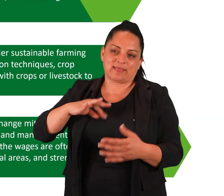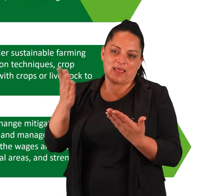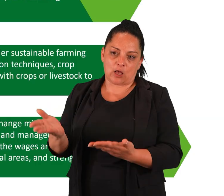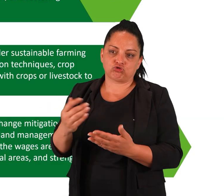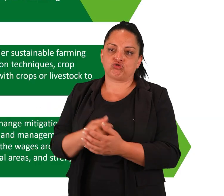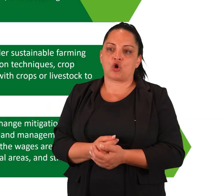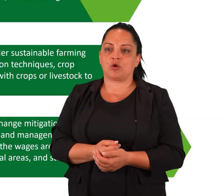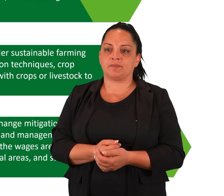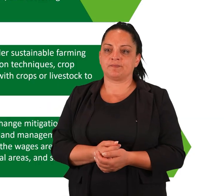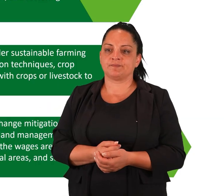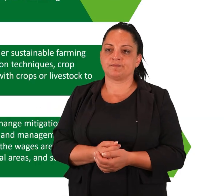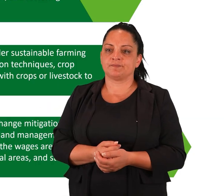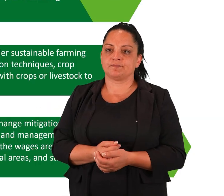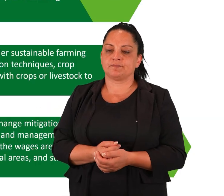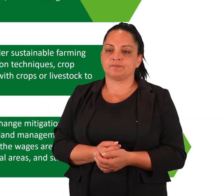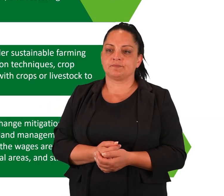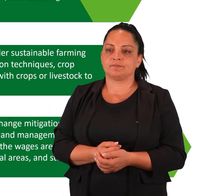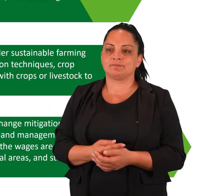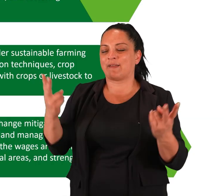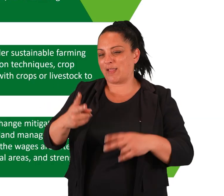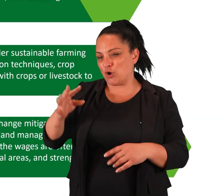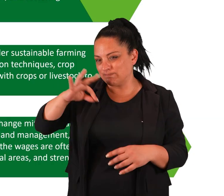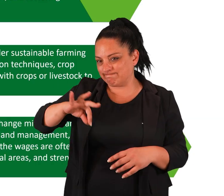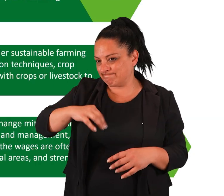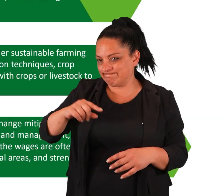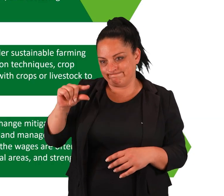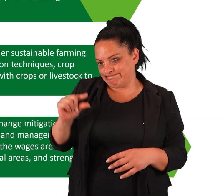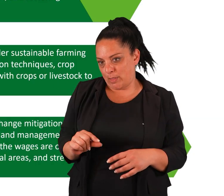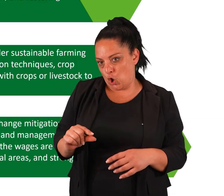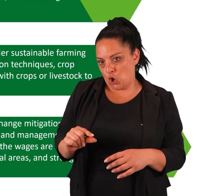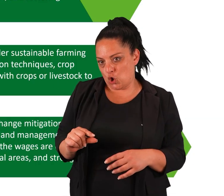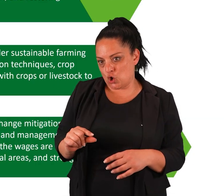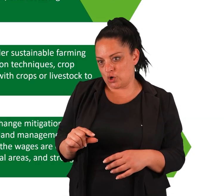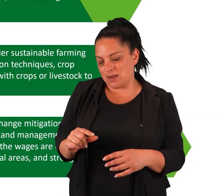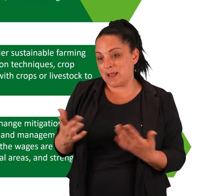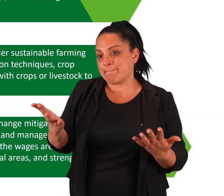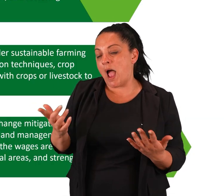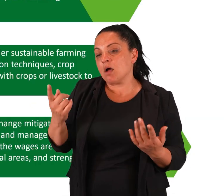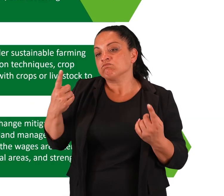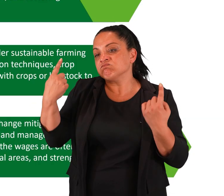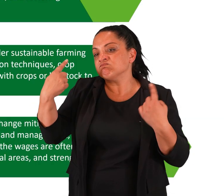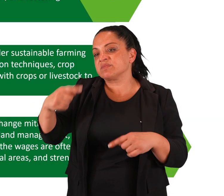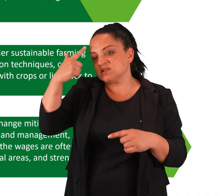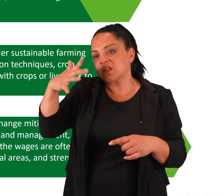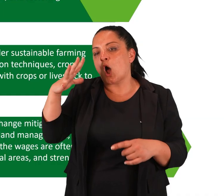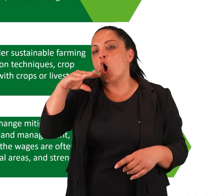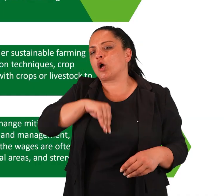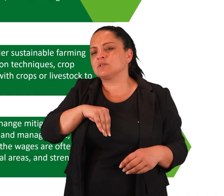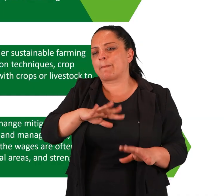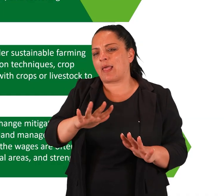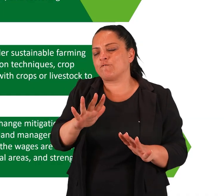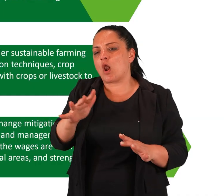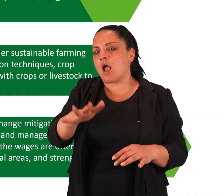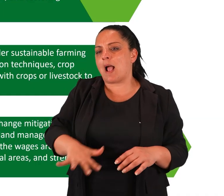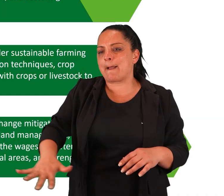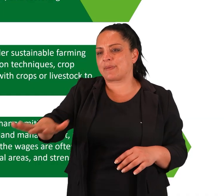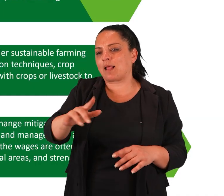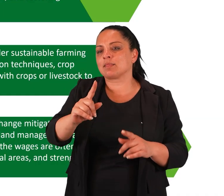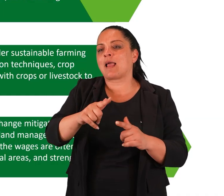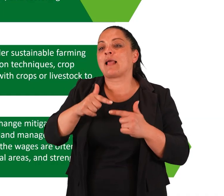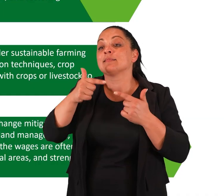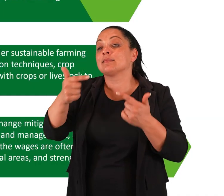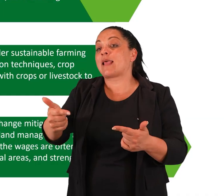Although the wages are often modest, these roles foster environmental awareness, provide income in rural